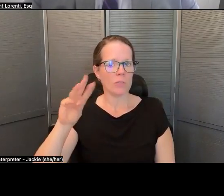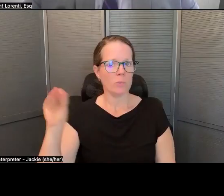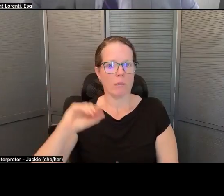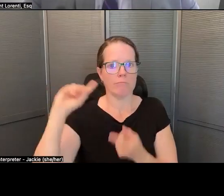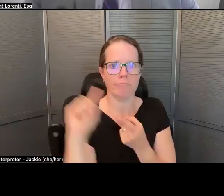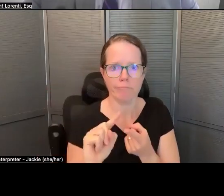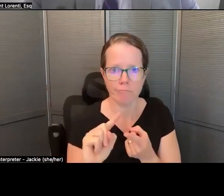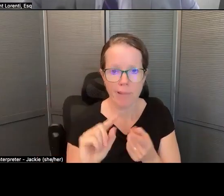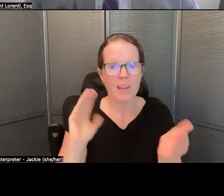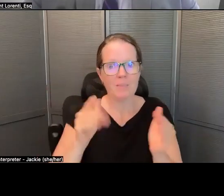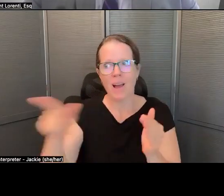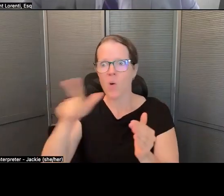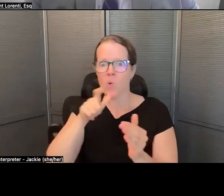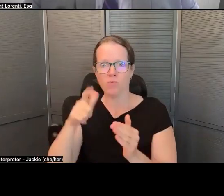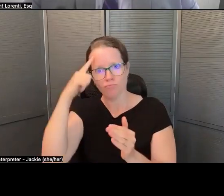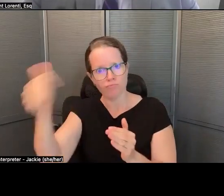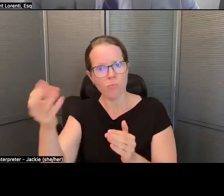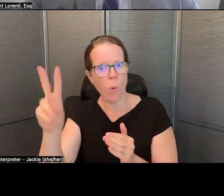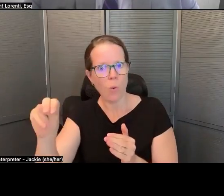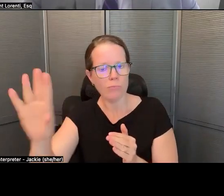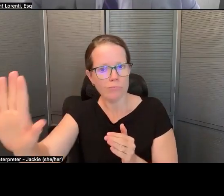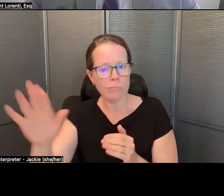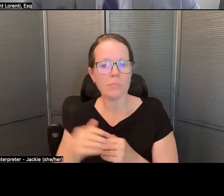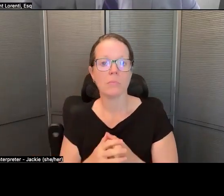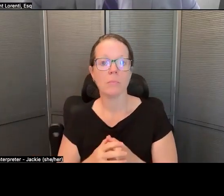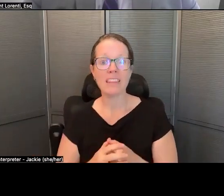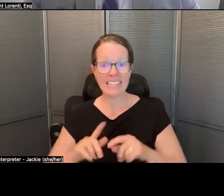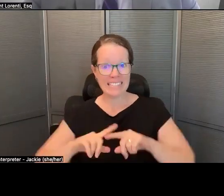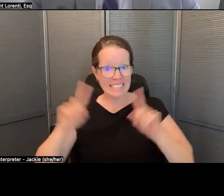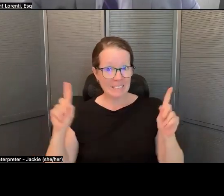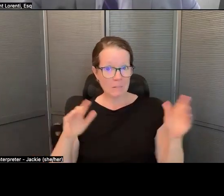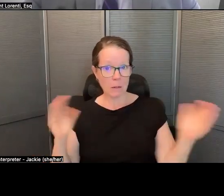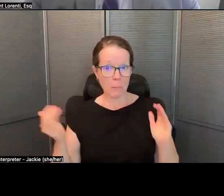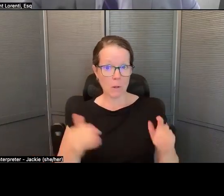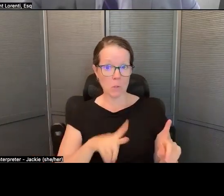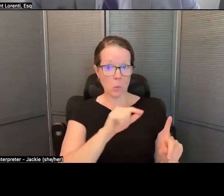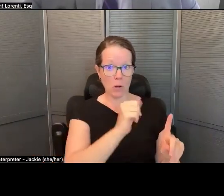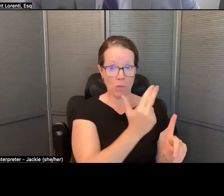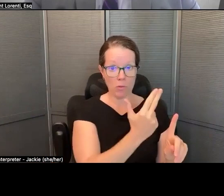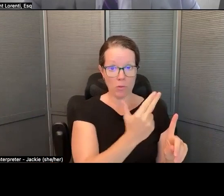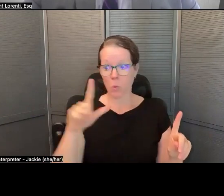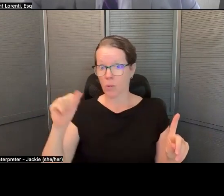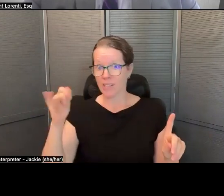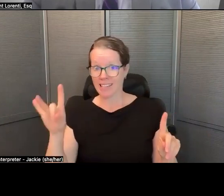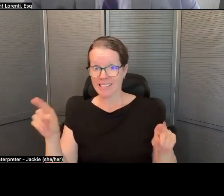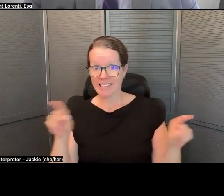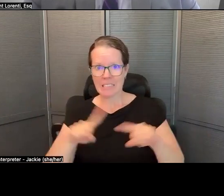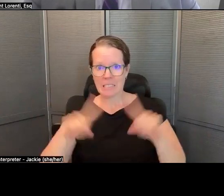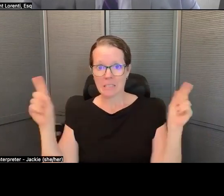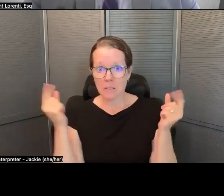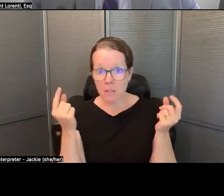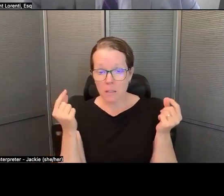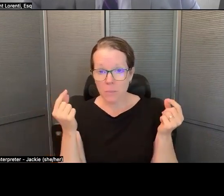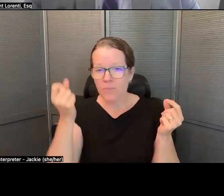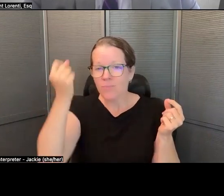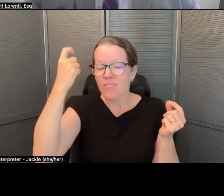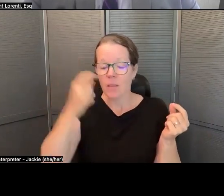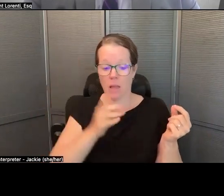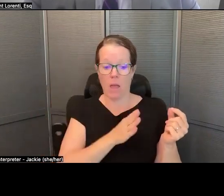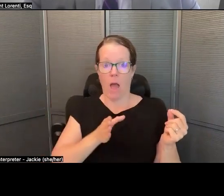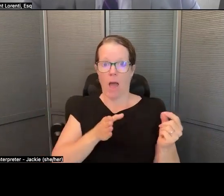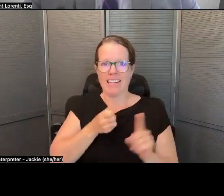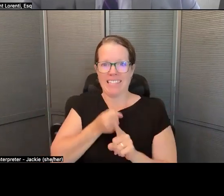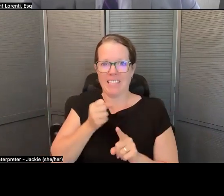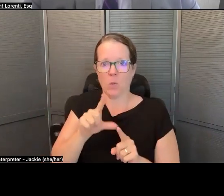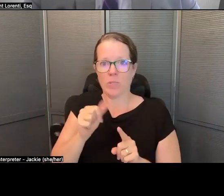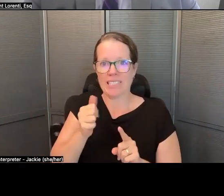the 2013 and the 2018 group is really the partnership of UMass Chan, which started in 2016, and the